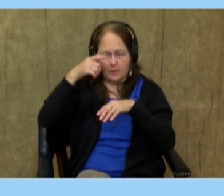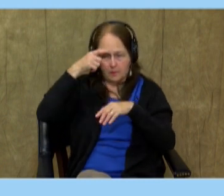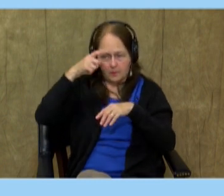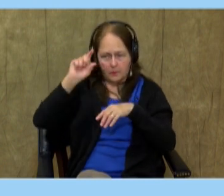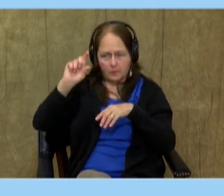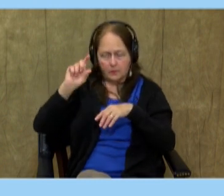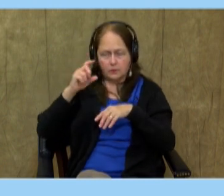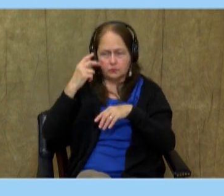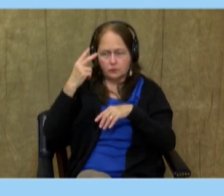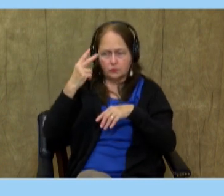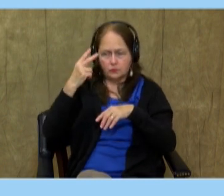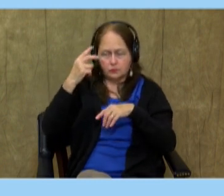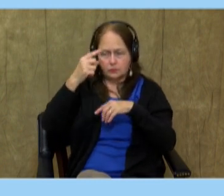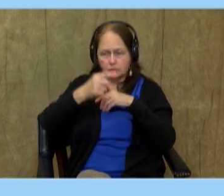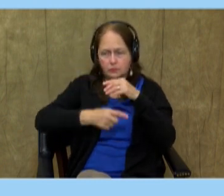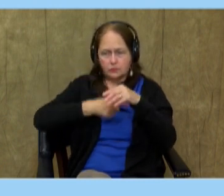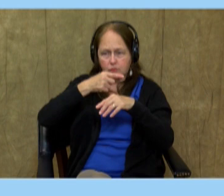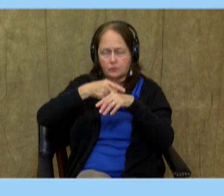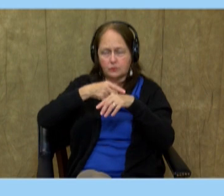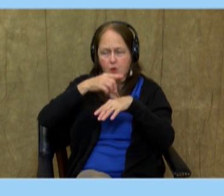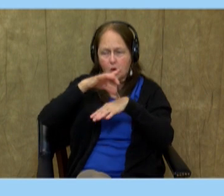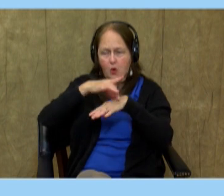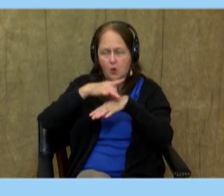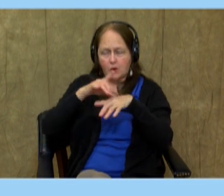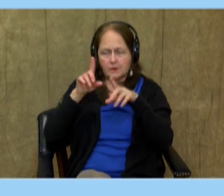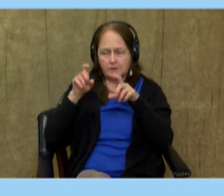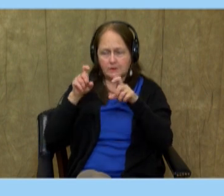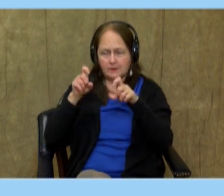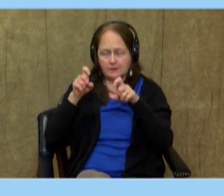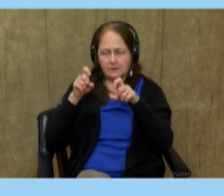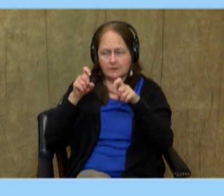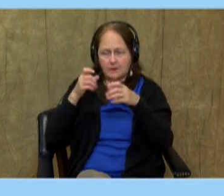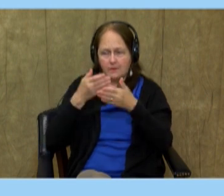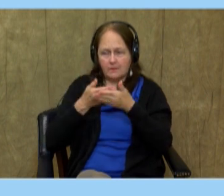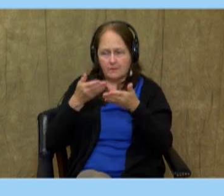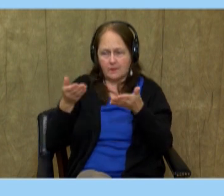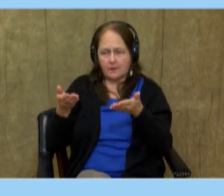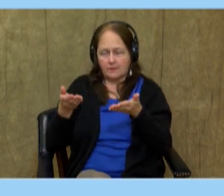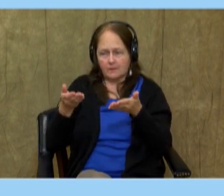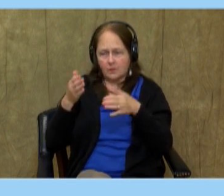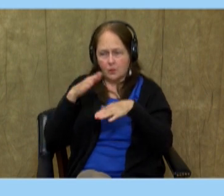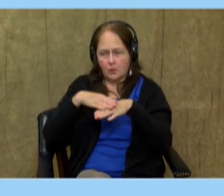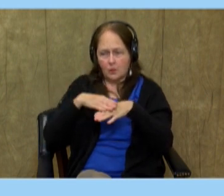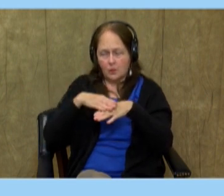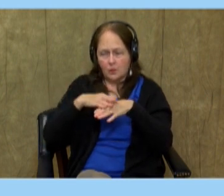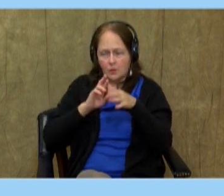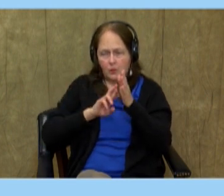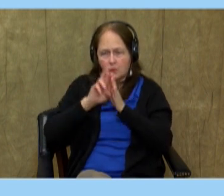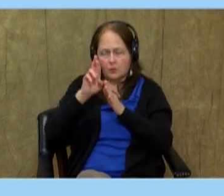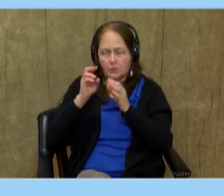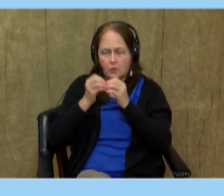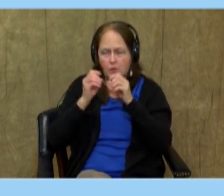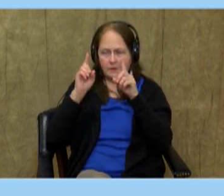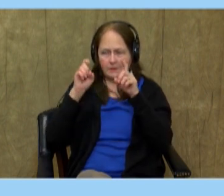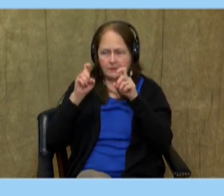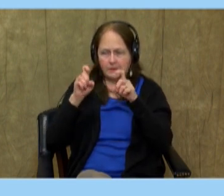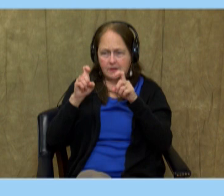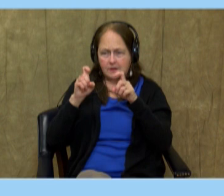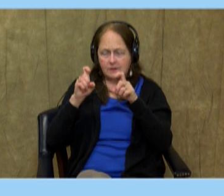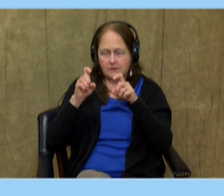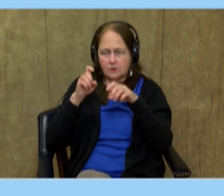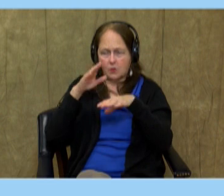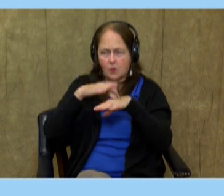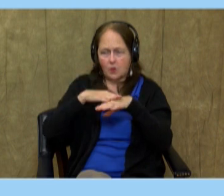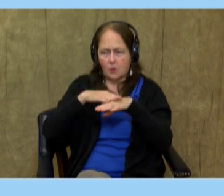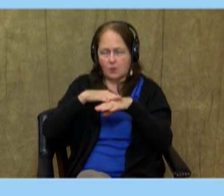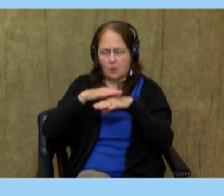2 orbited Earth just to test equipment. Apollo 7 and 9 did not actually go to the moon. It was more test flight stuff orbiting the